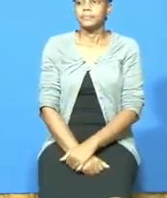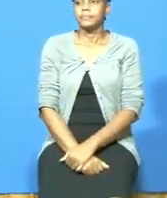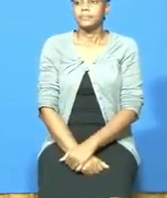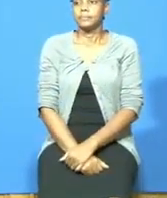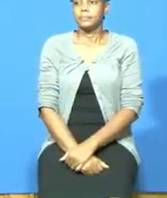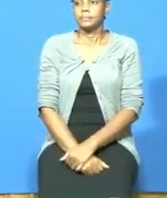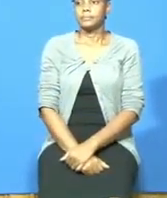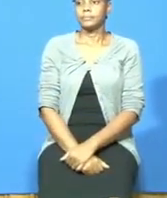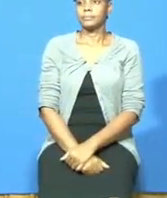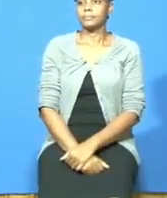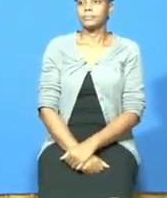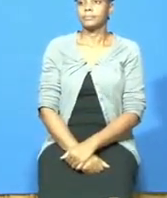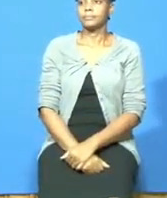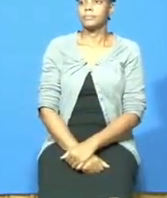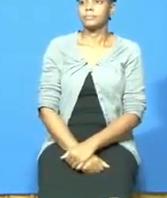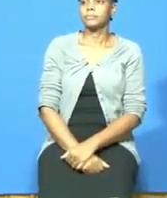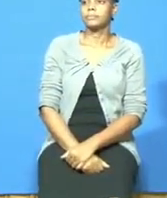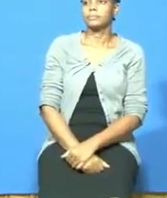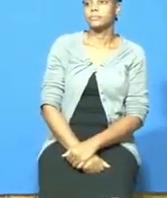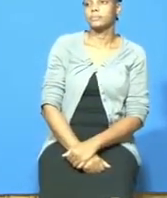And by the way, friends,